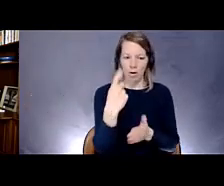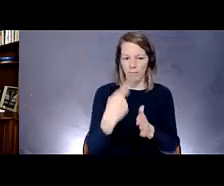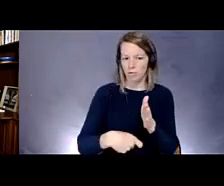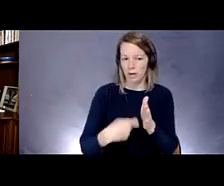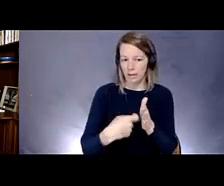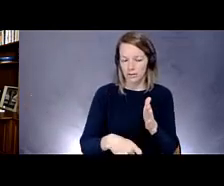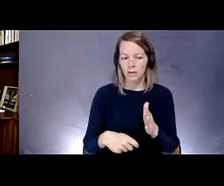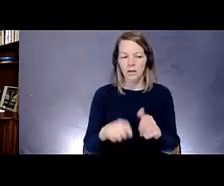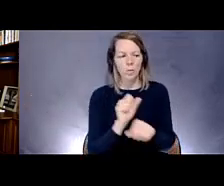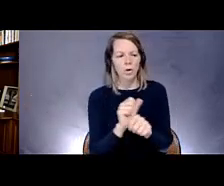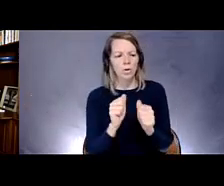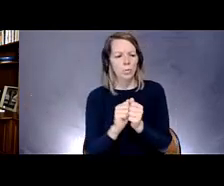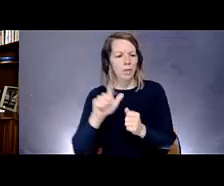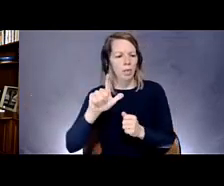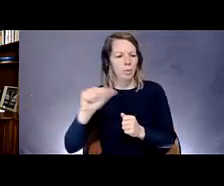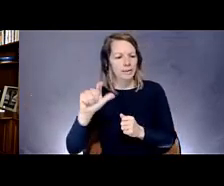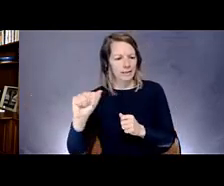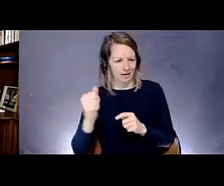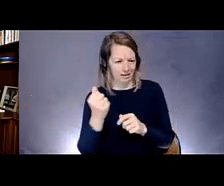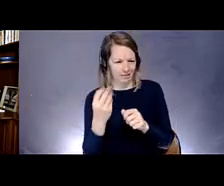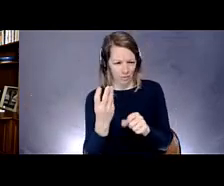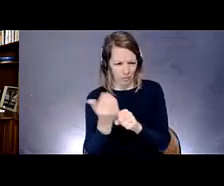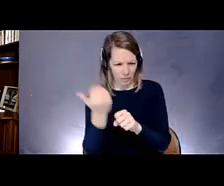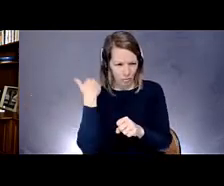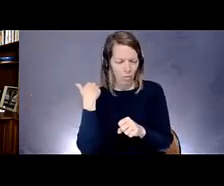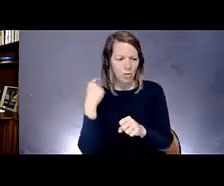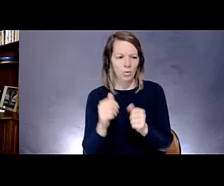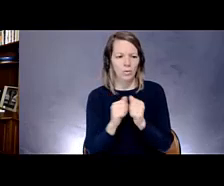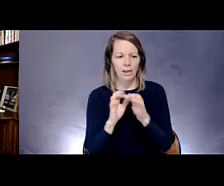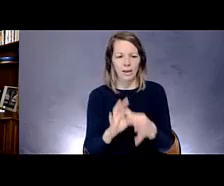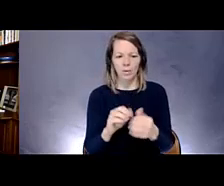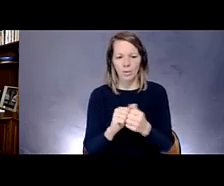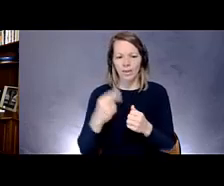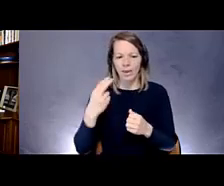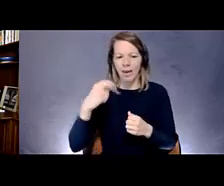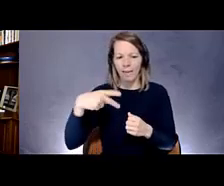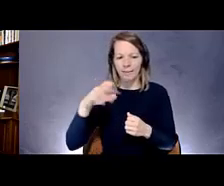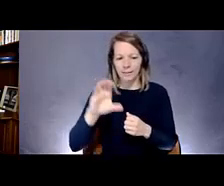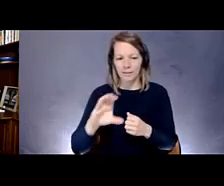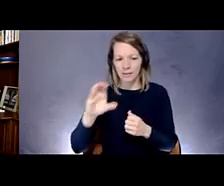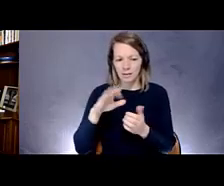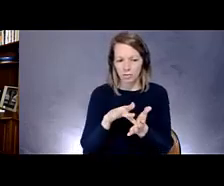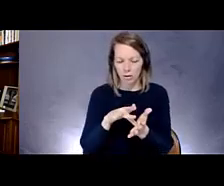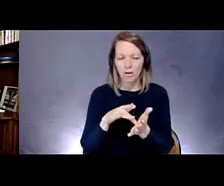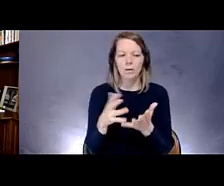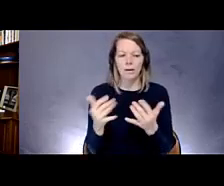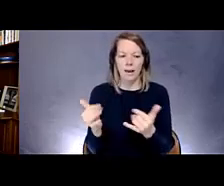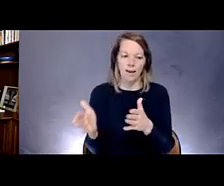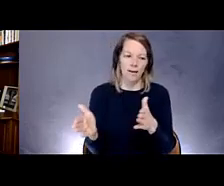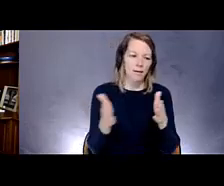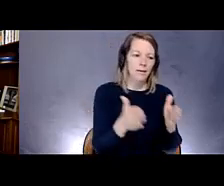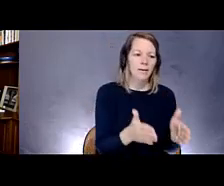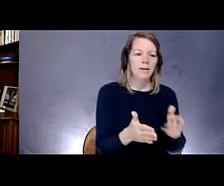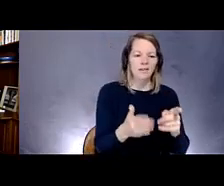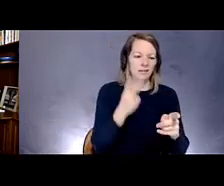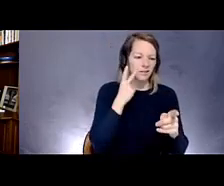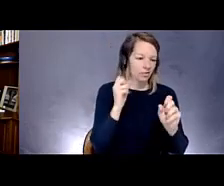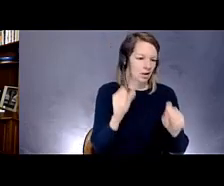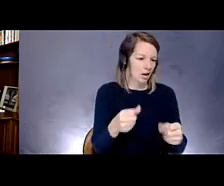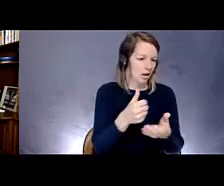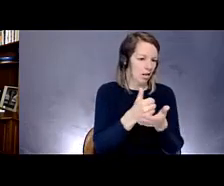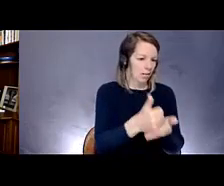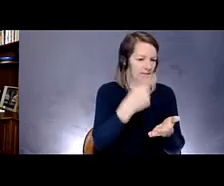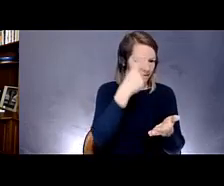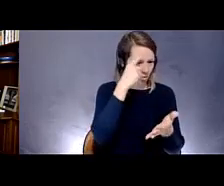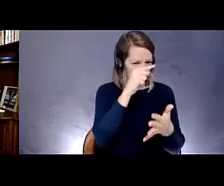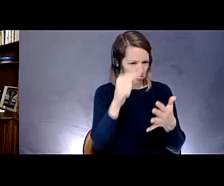with Louisiana a couple of years ago on hepatitis C drugs, and now we want to see if we can do it for some